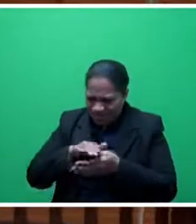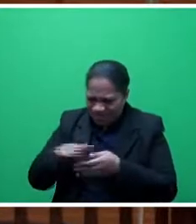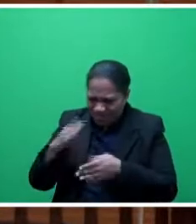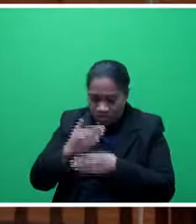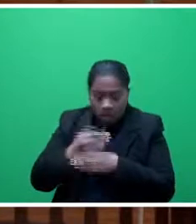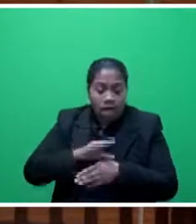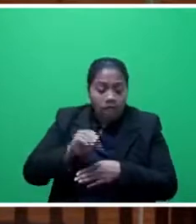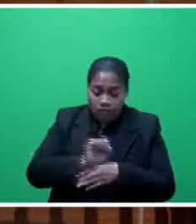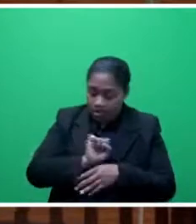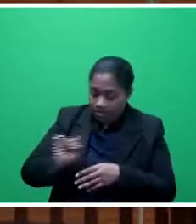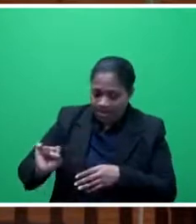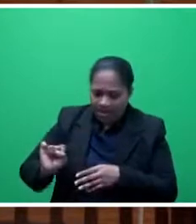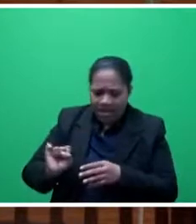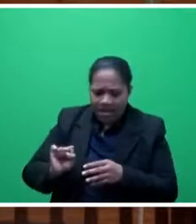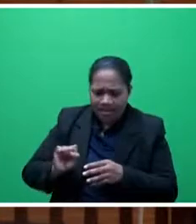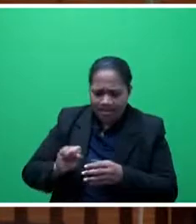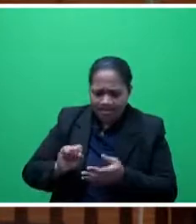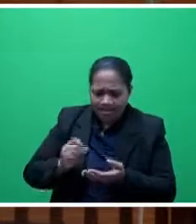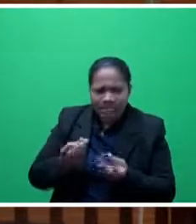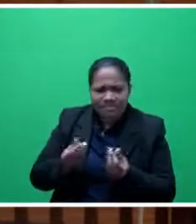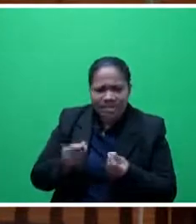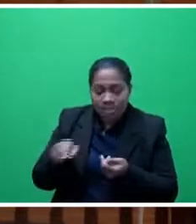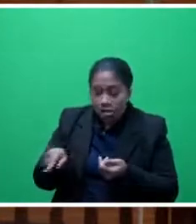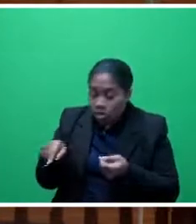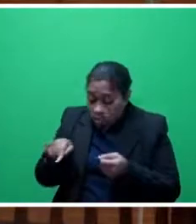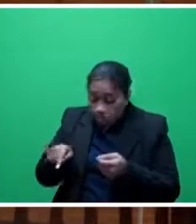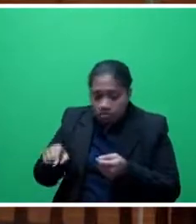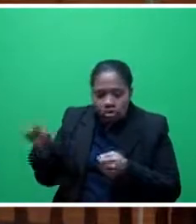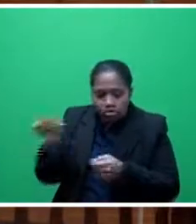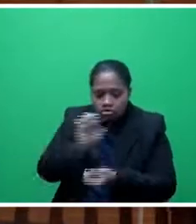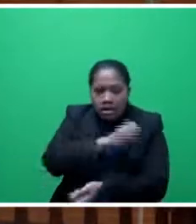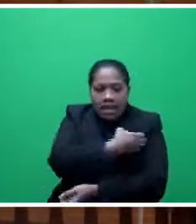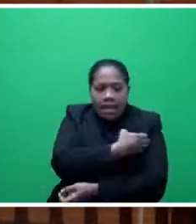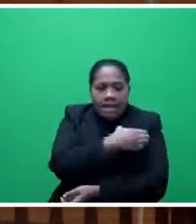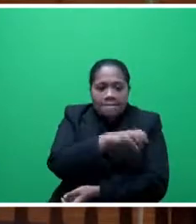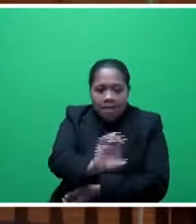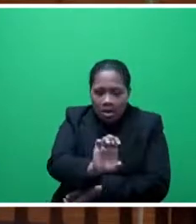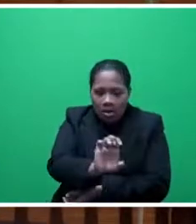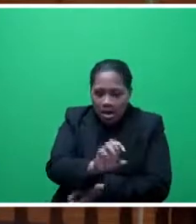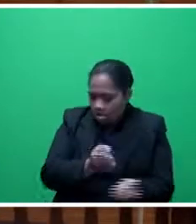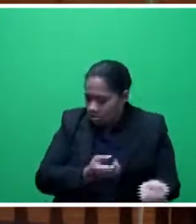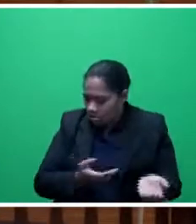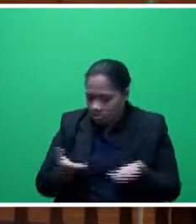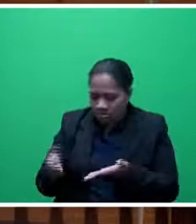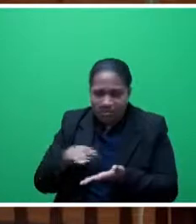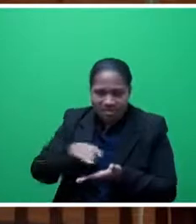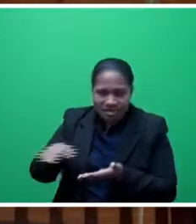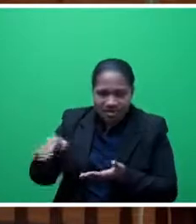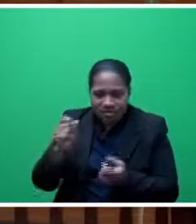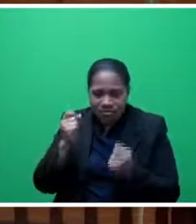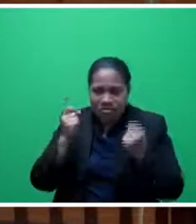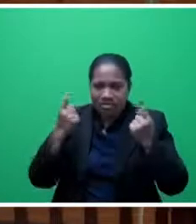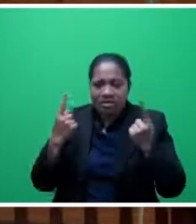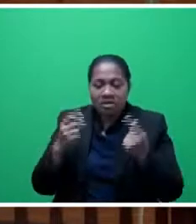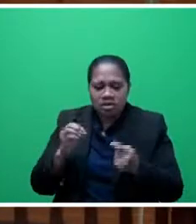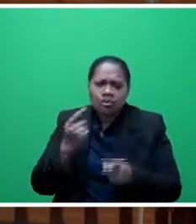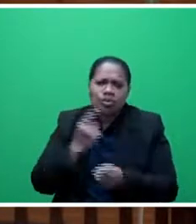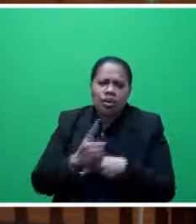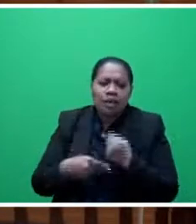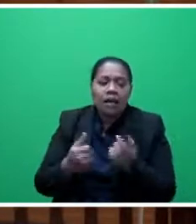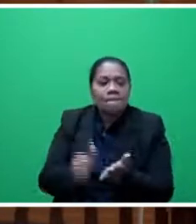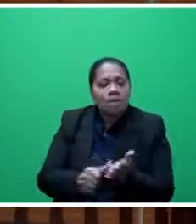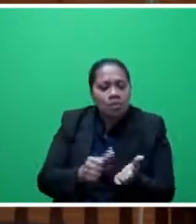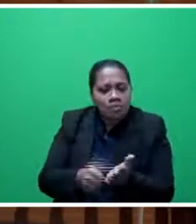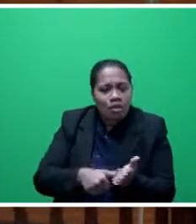be empowered. We talk about pawpaw, we talk about coconut, we